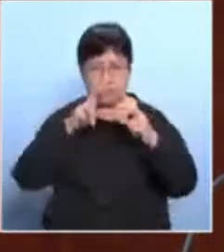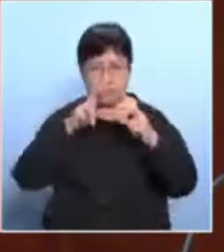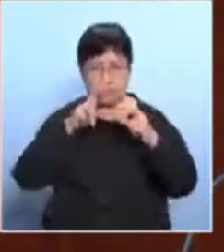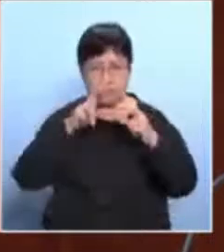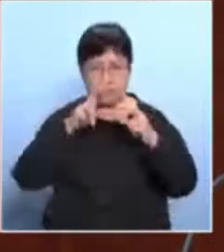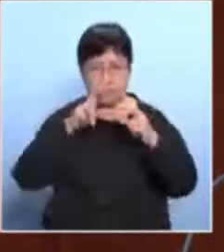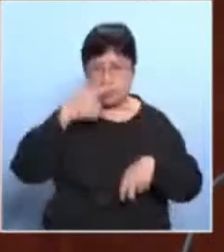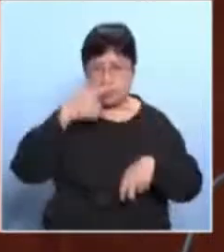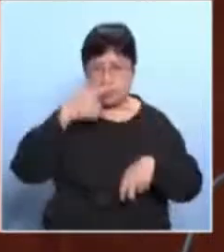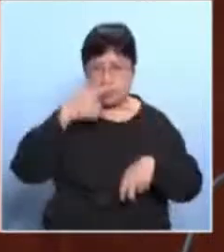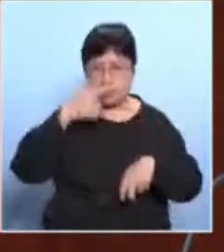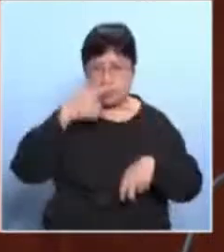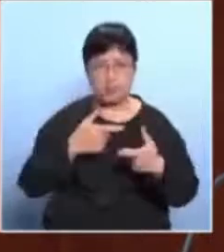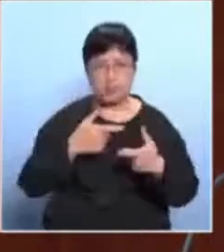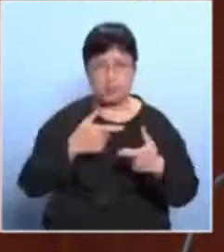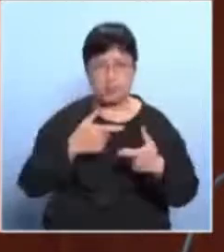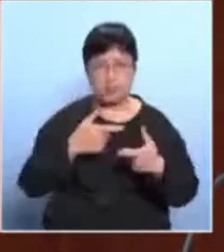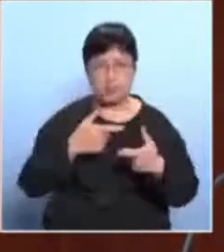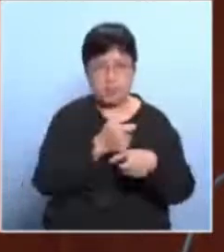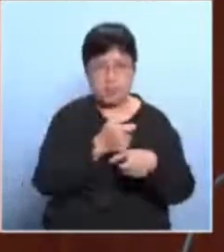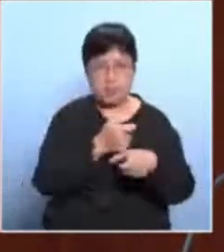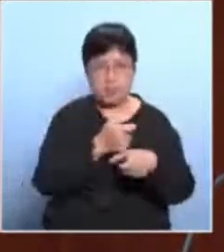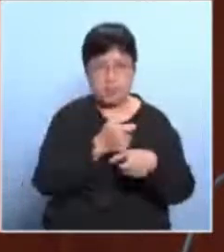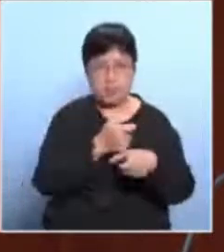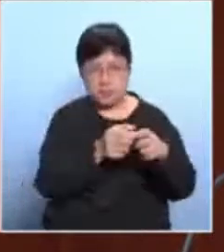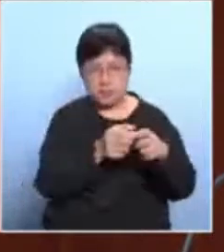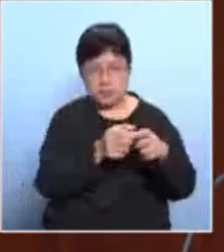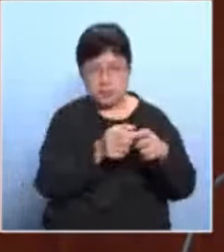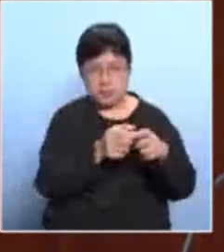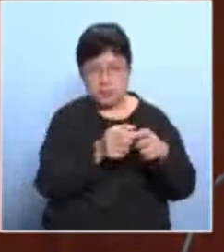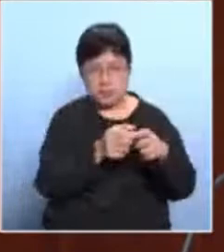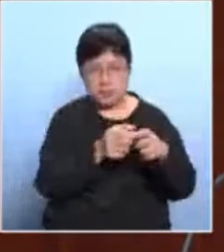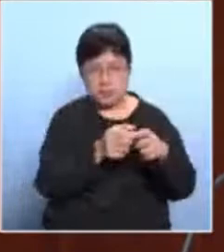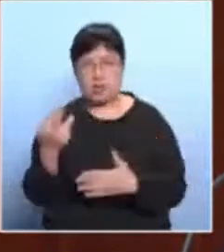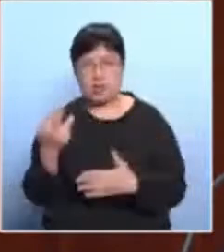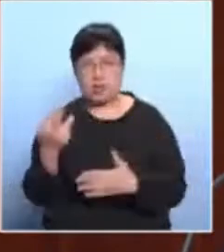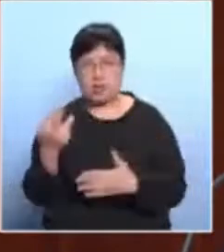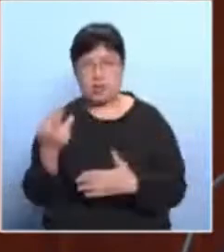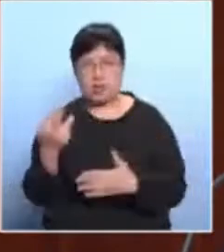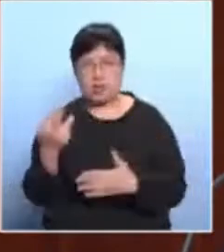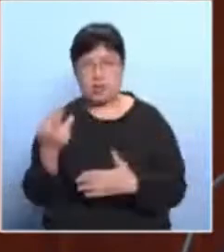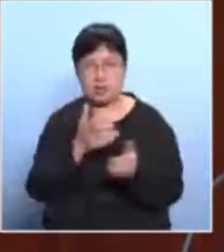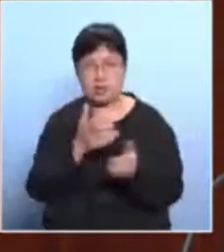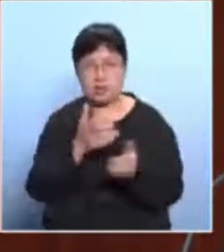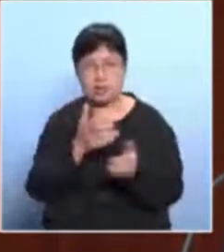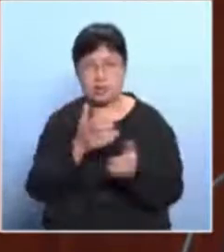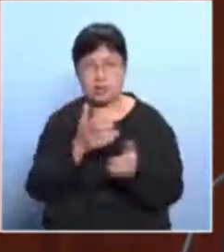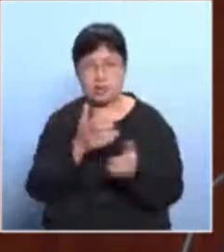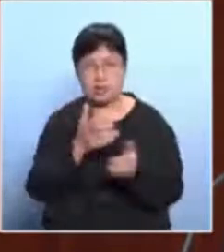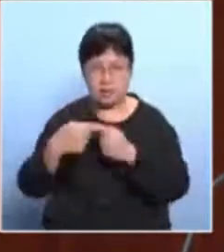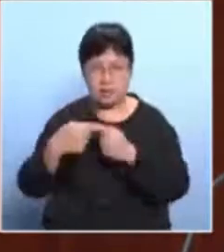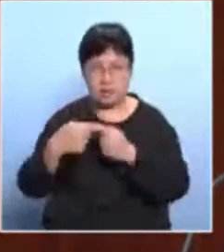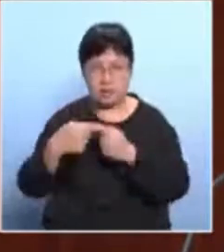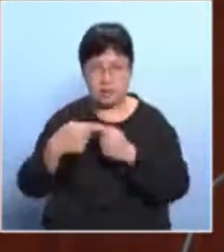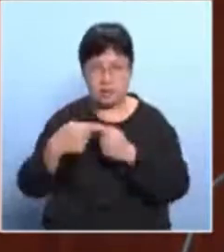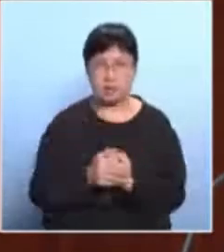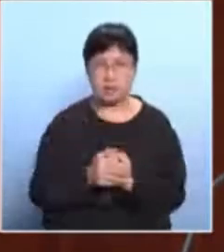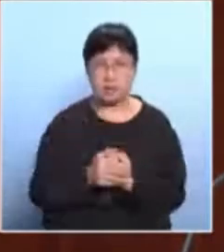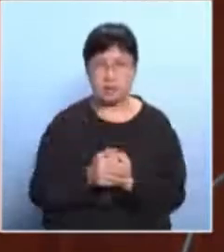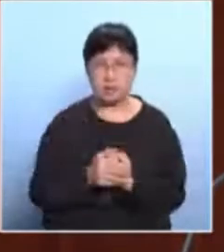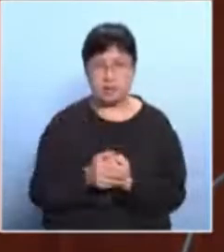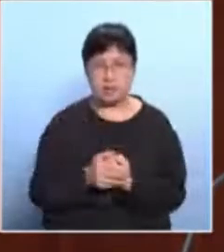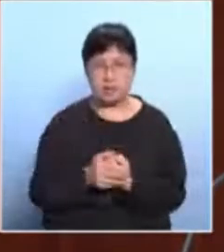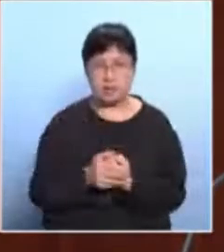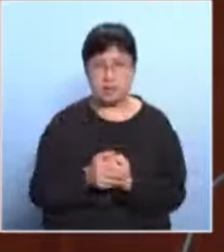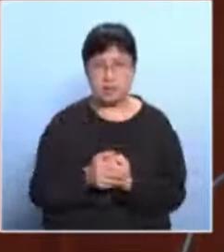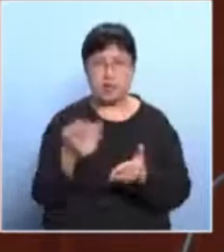new energy industrial chains to promote green economy. We will 1. Develop a green maritime fuel